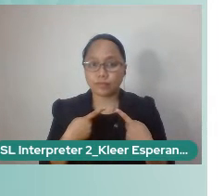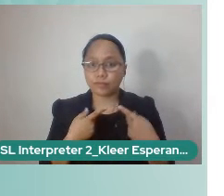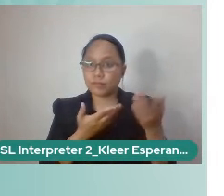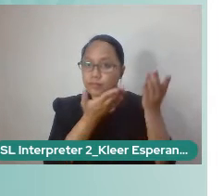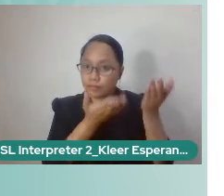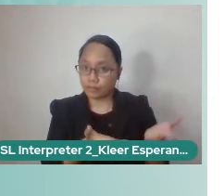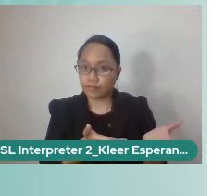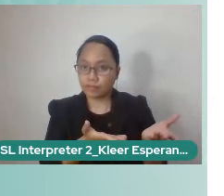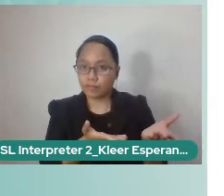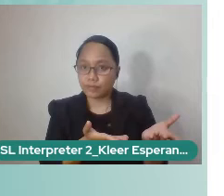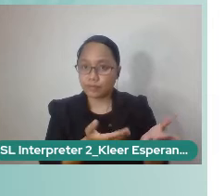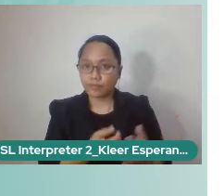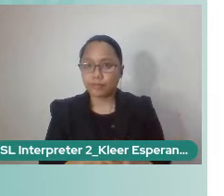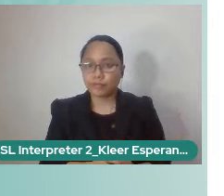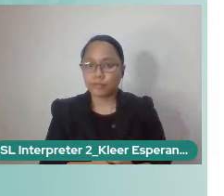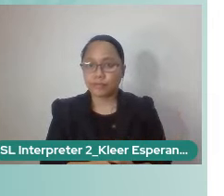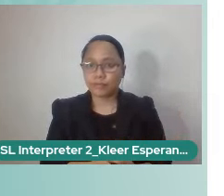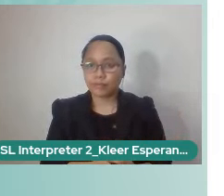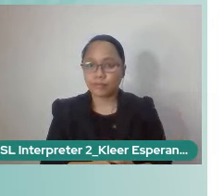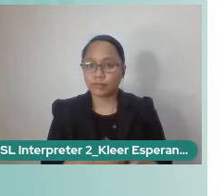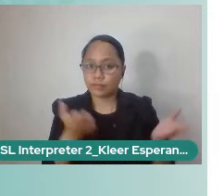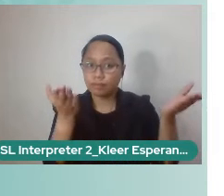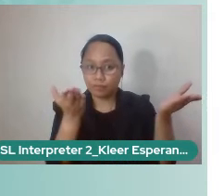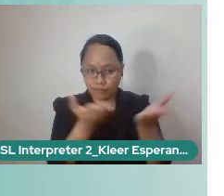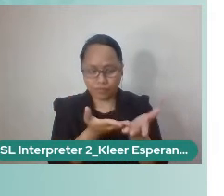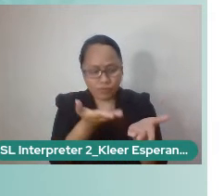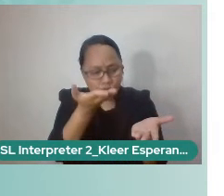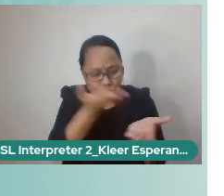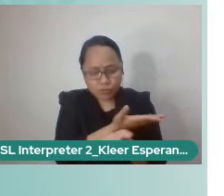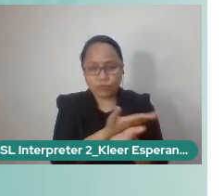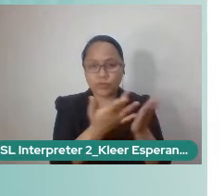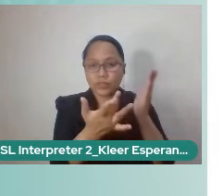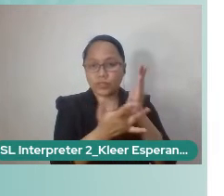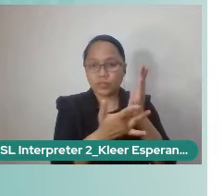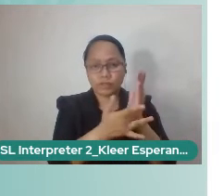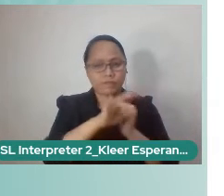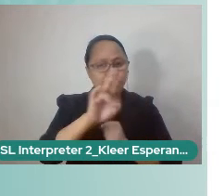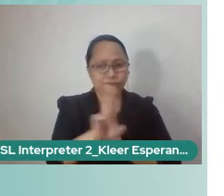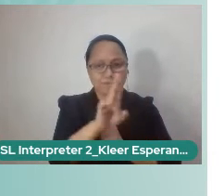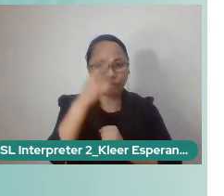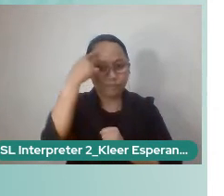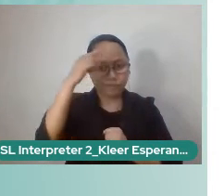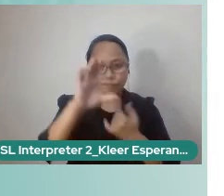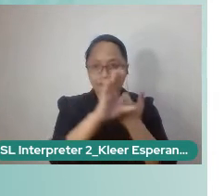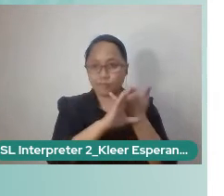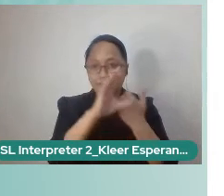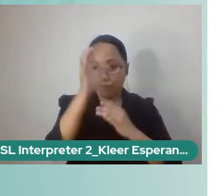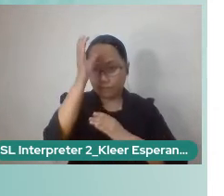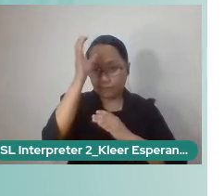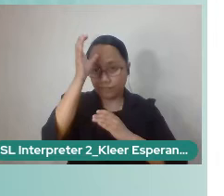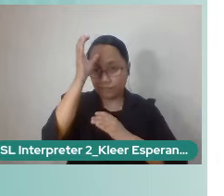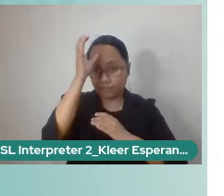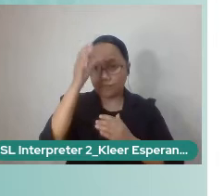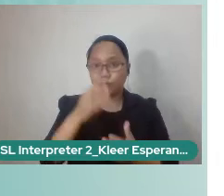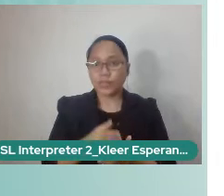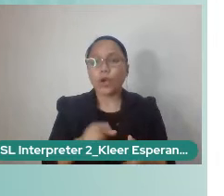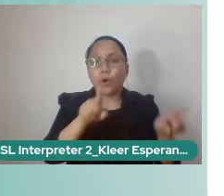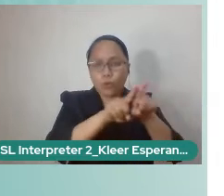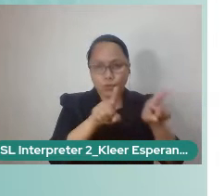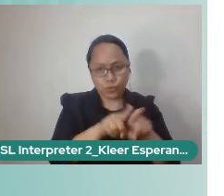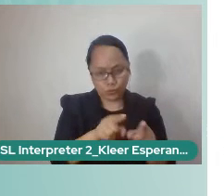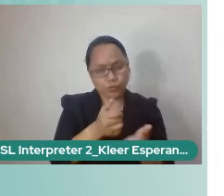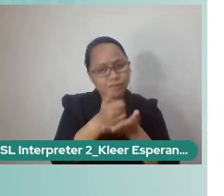we have been supporting the introduction of new technology such as the HPV test and thermoablation, but also mHealth